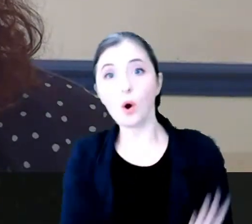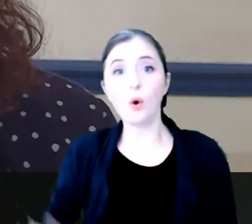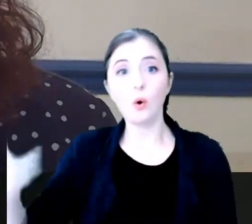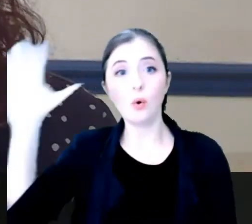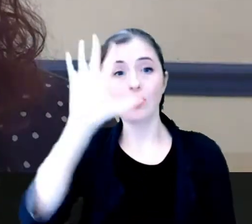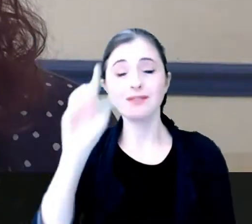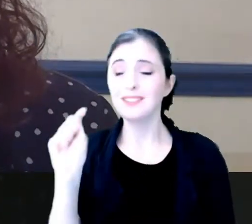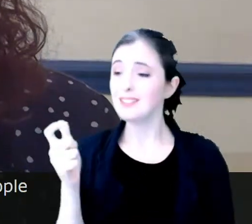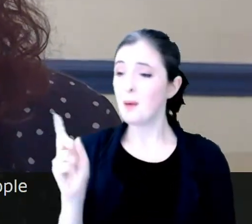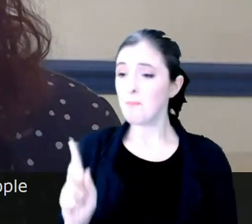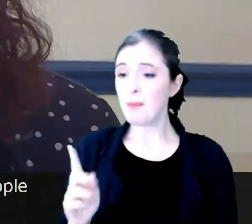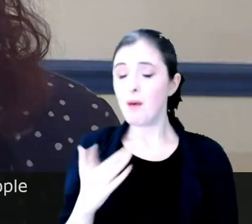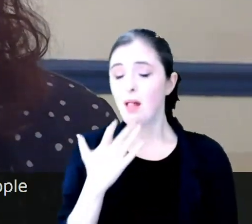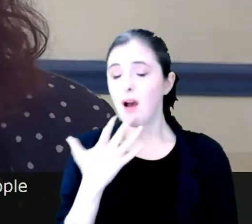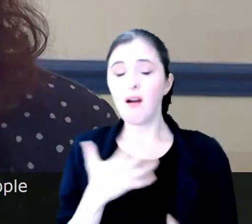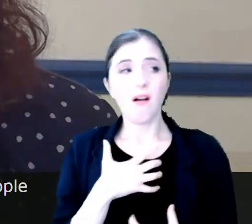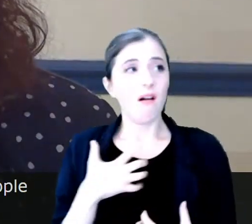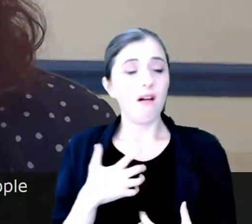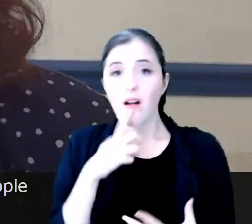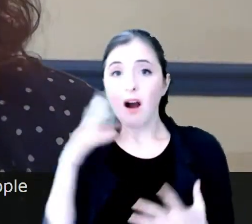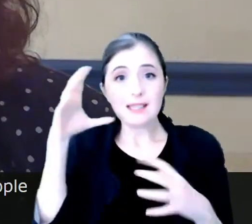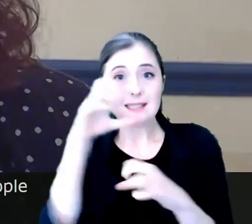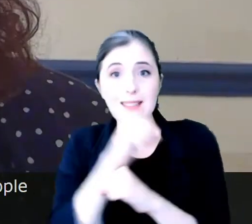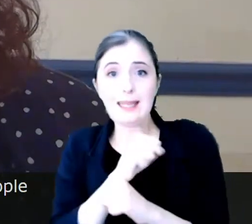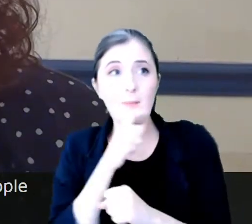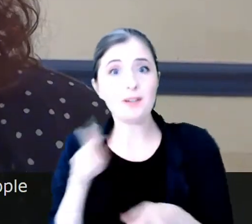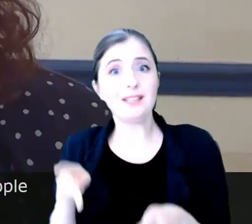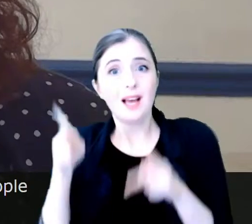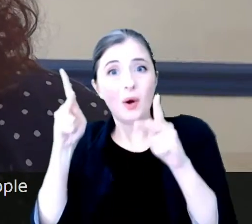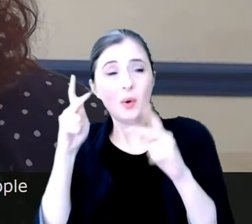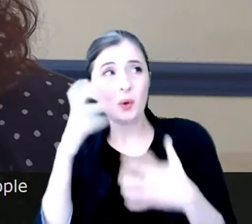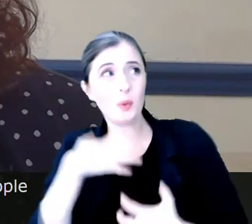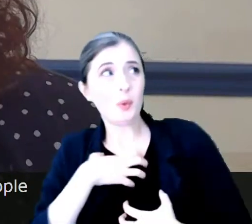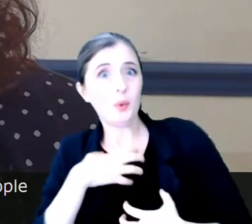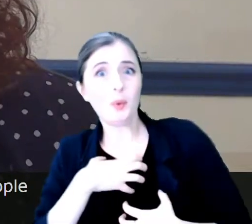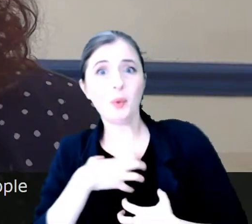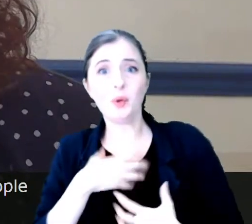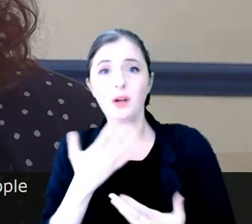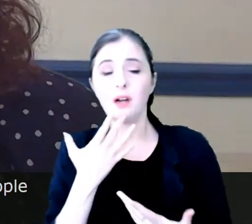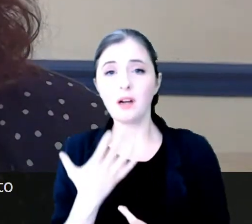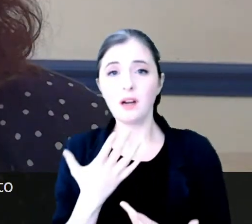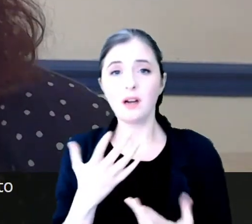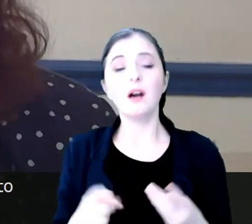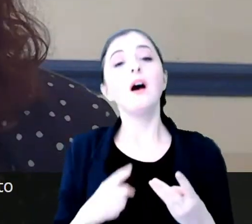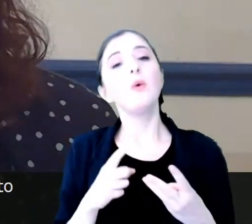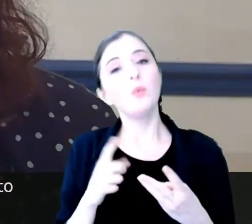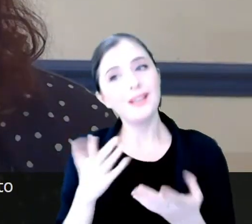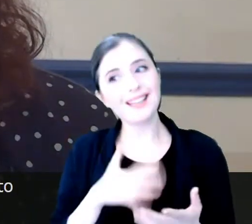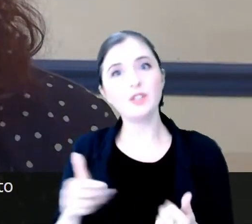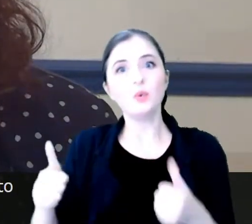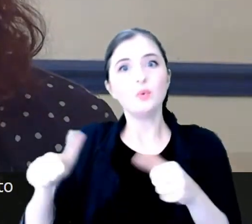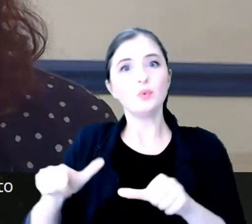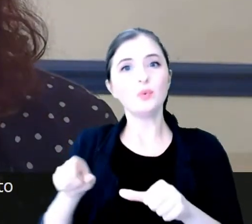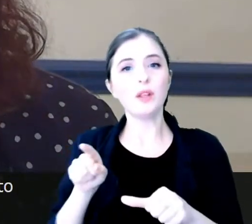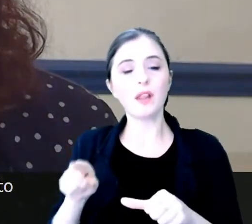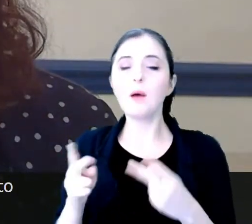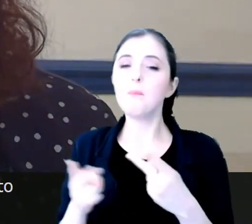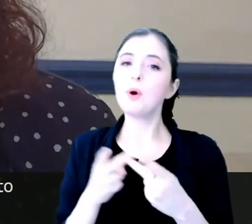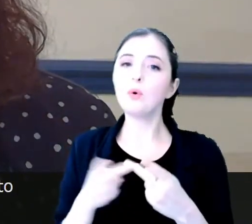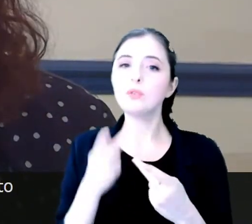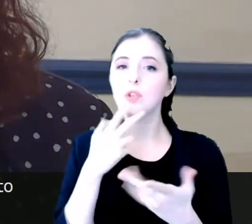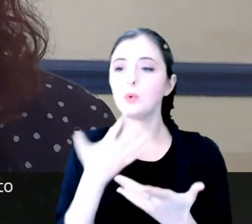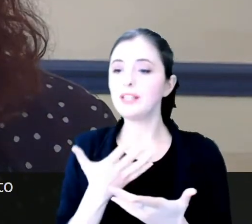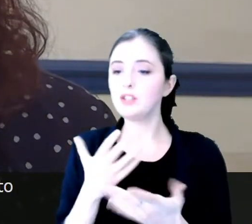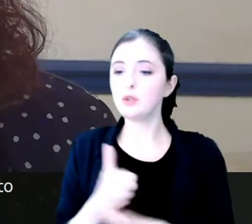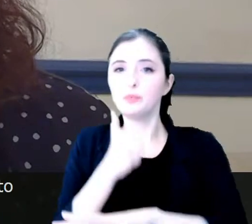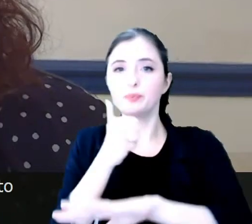to sleep at night. We have to sort that out. But we also have to put back in proper controls and arrangements